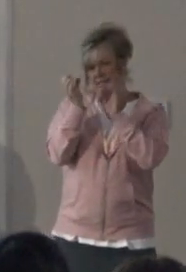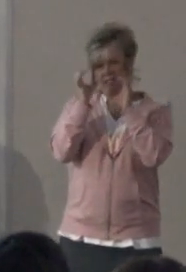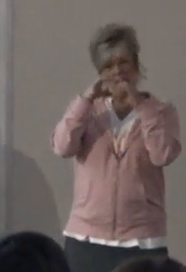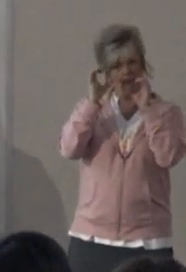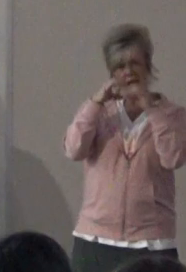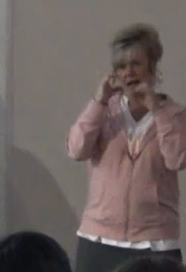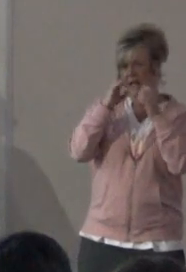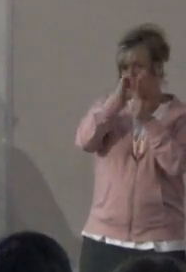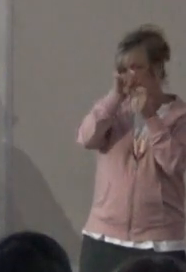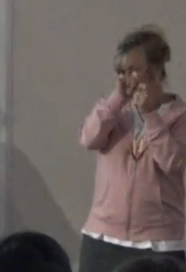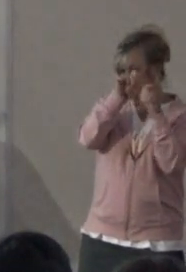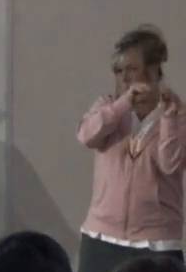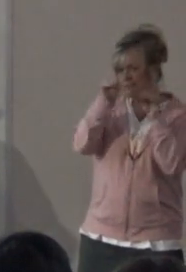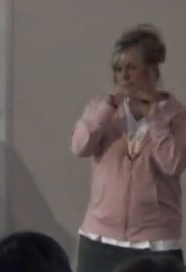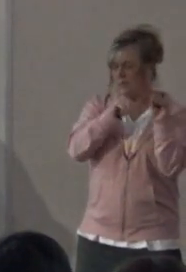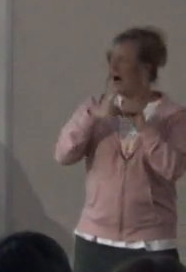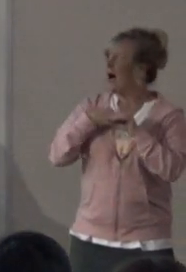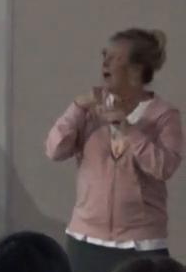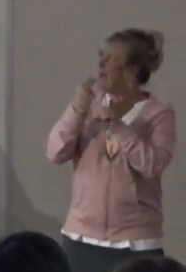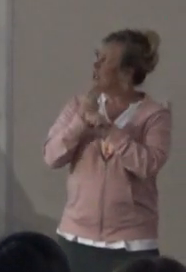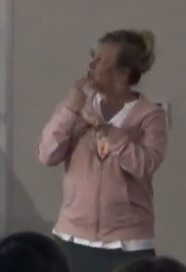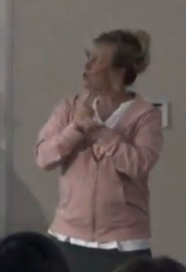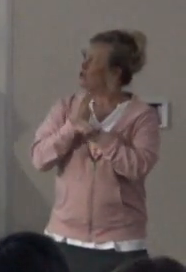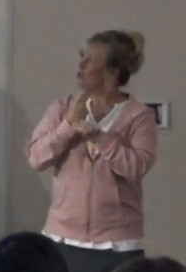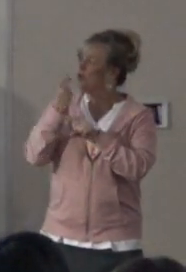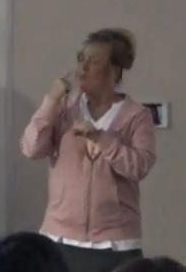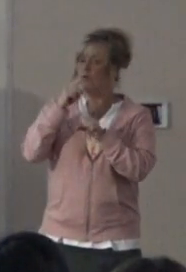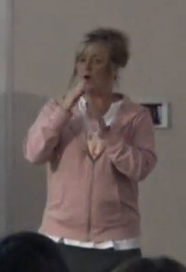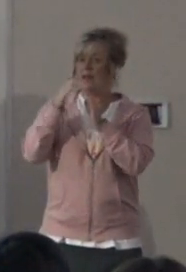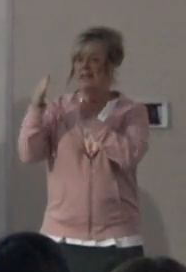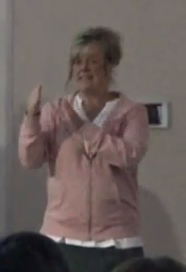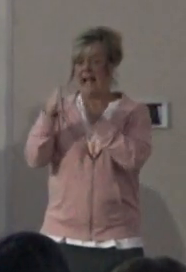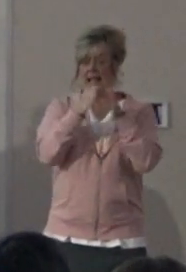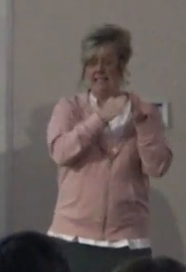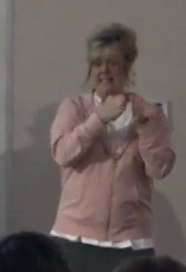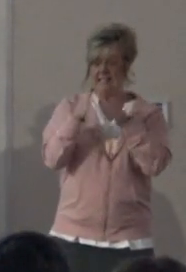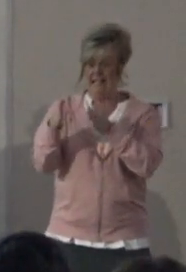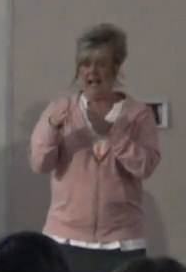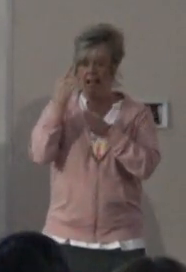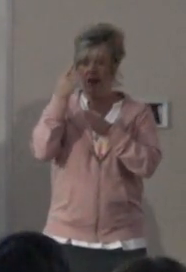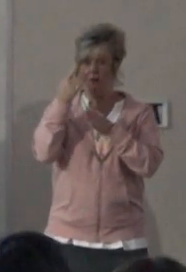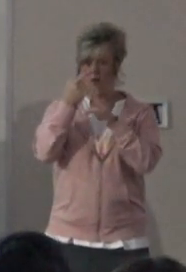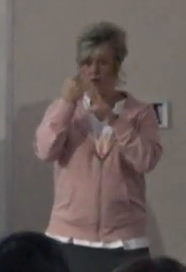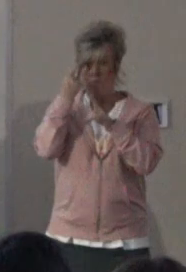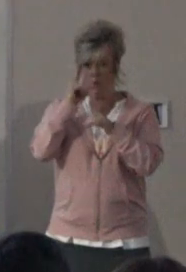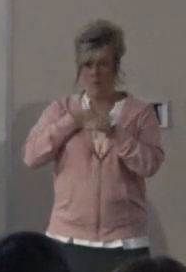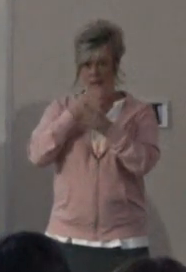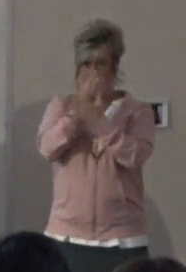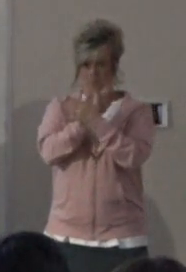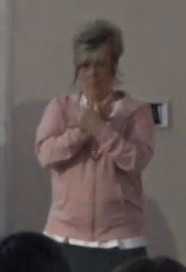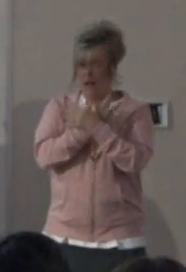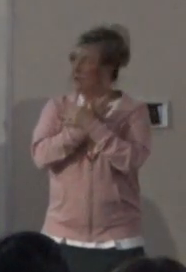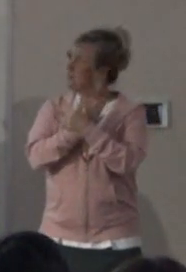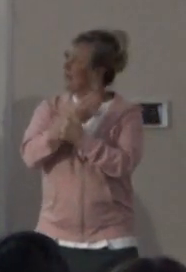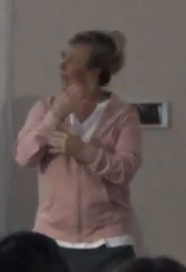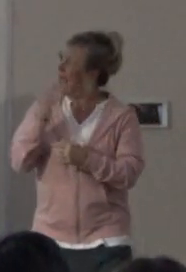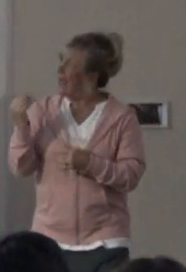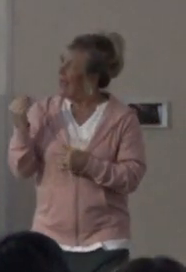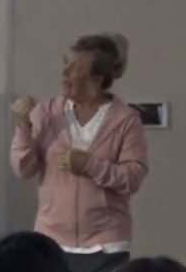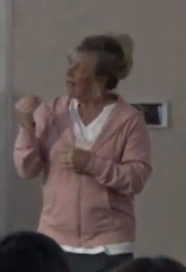movements, which I use to do the side-to-side movements of my butterfly wings. And SparkFun